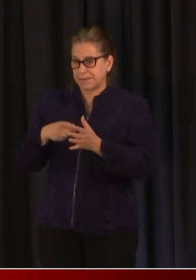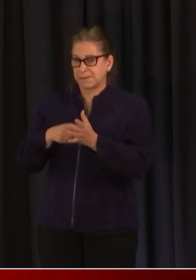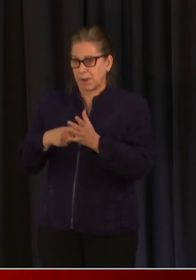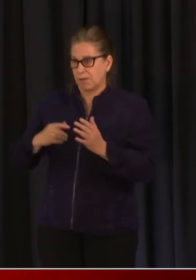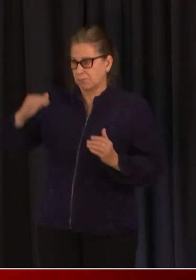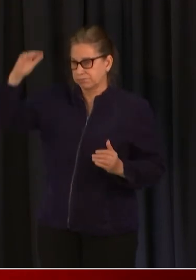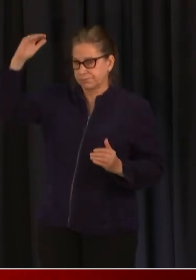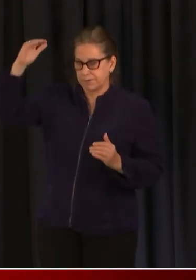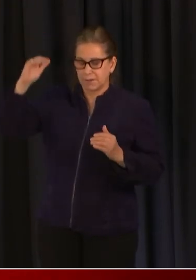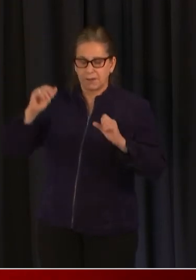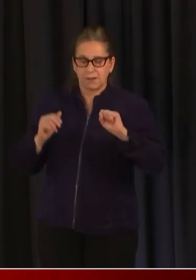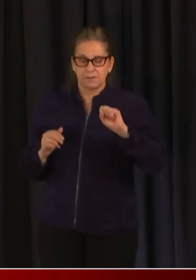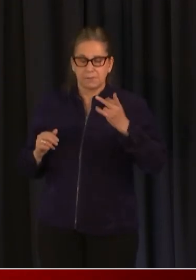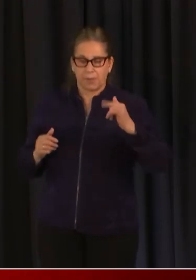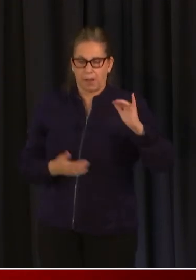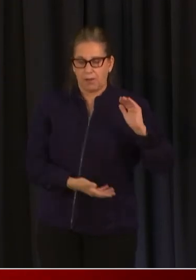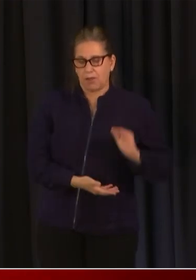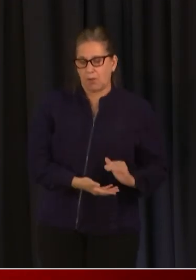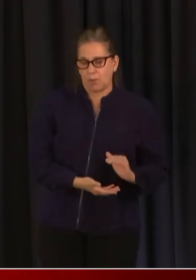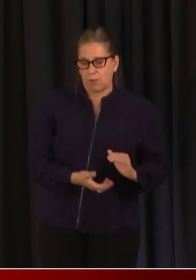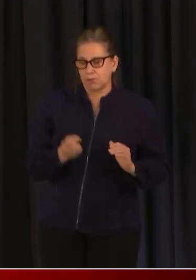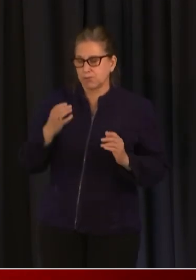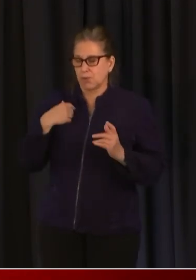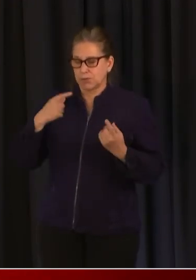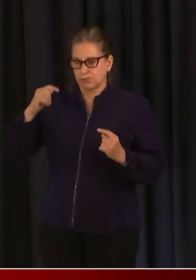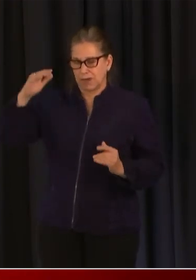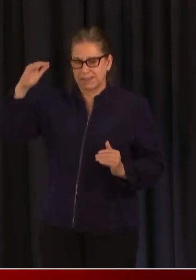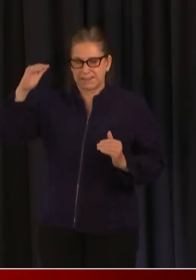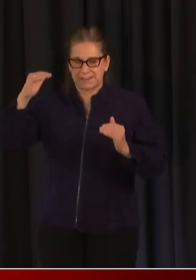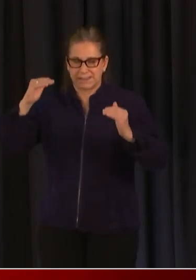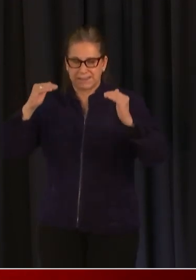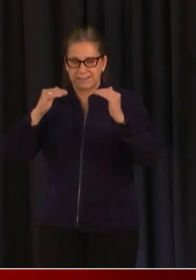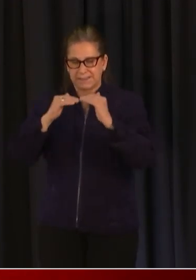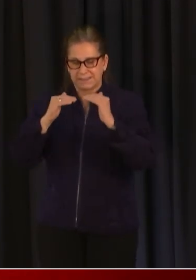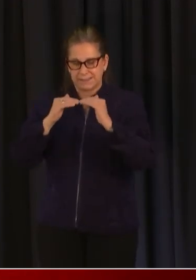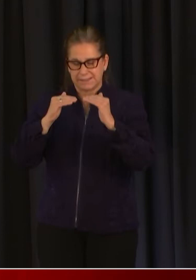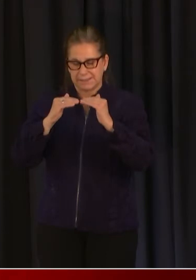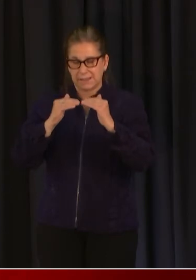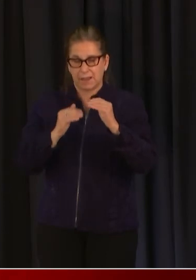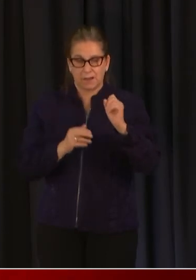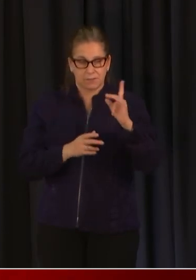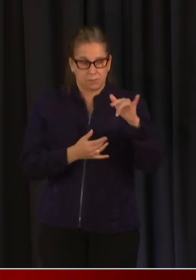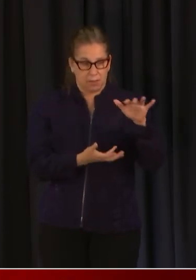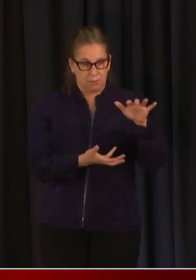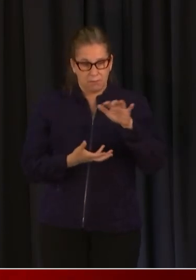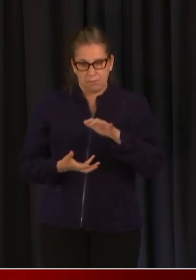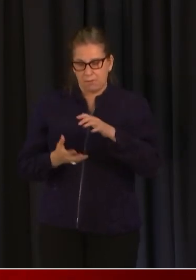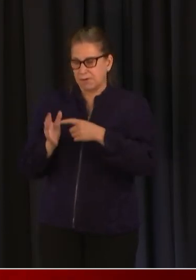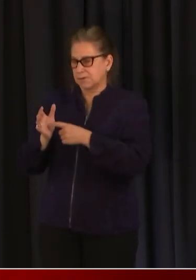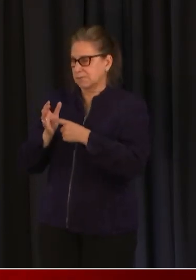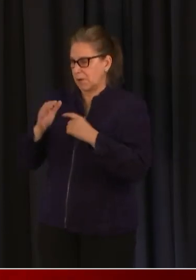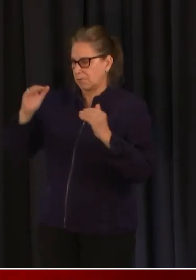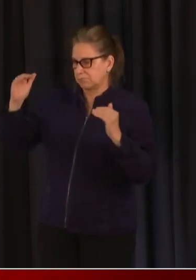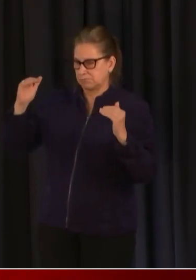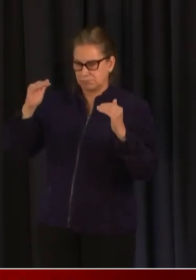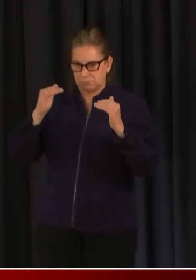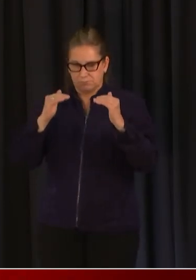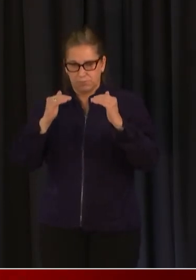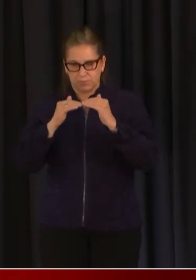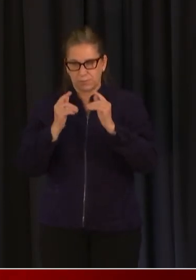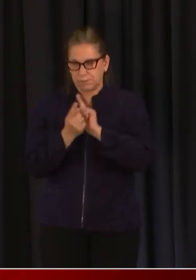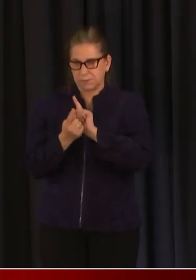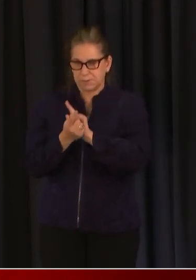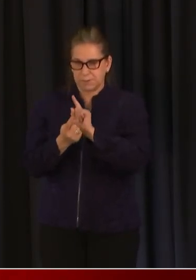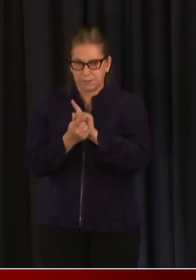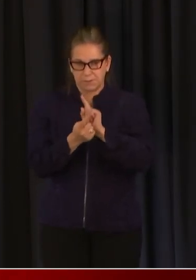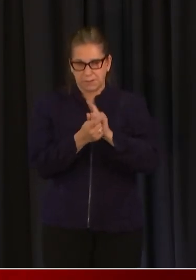reached equilibrium, and we might be at that equilibrium for a little bit. I think what a lot of folks are responding